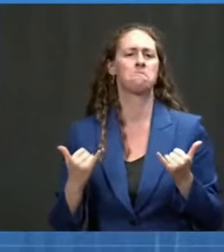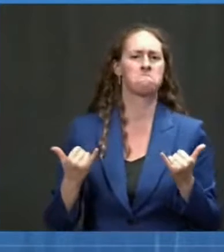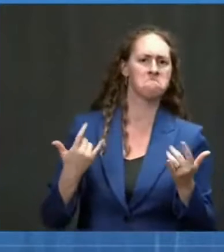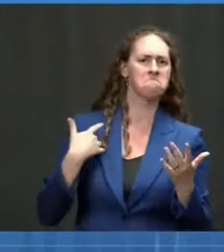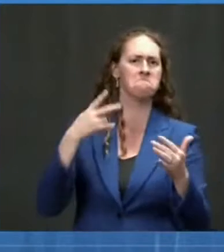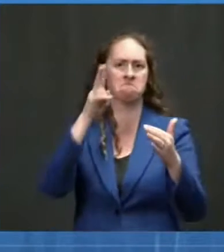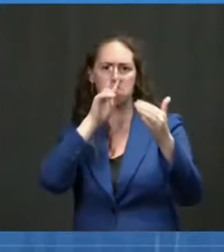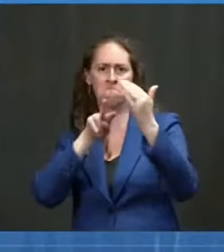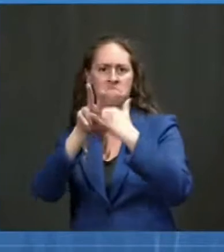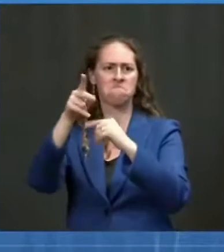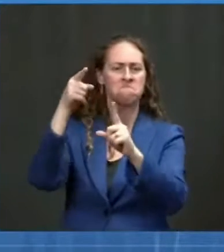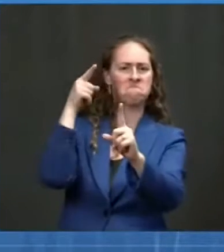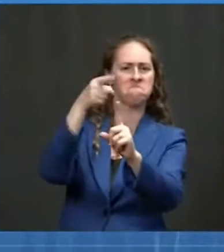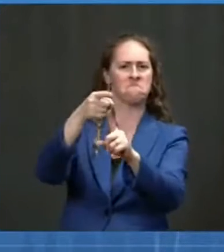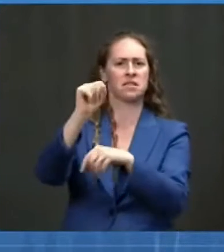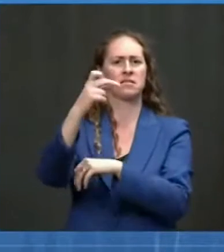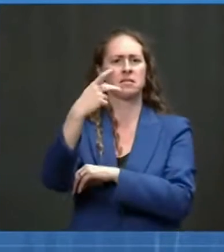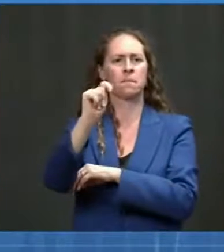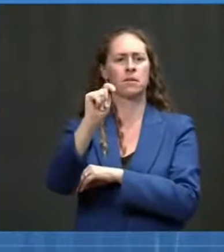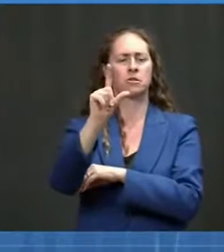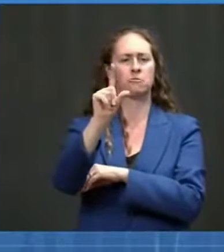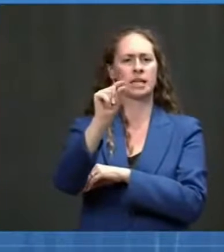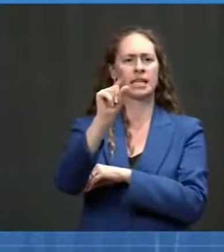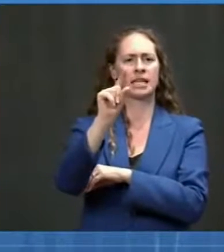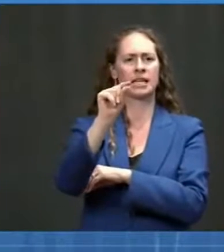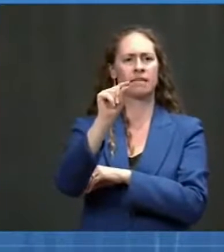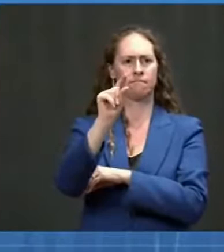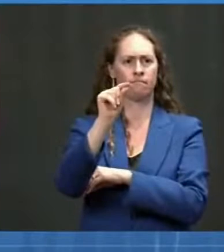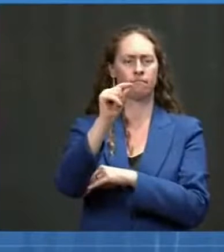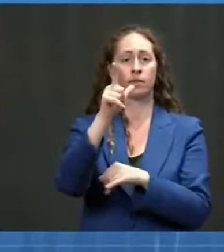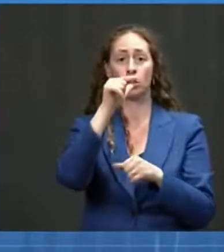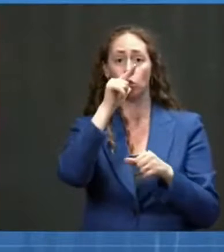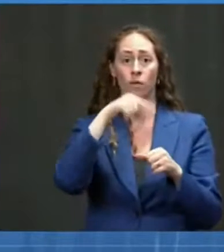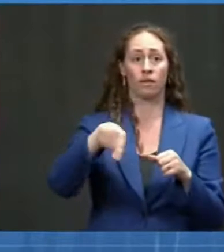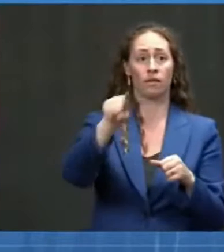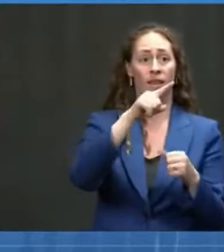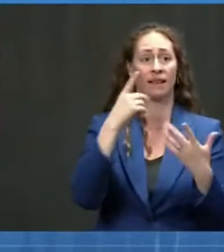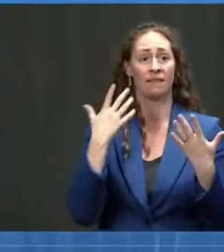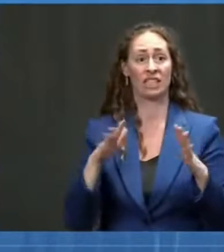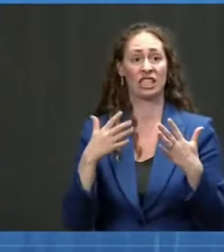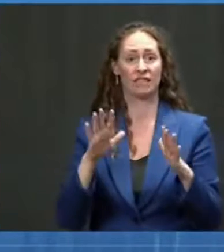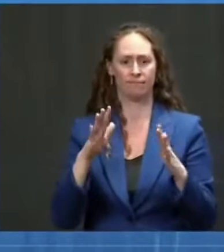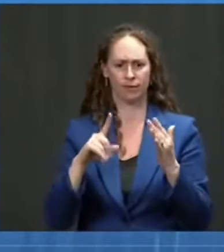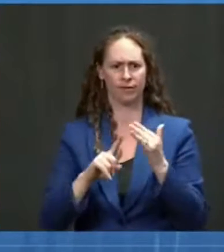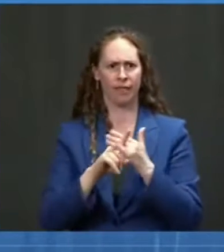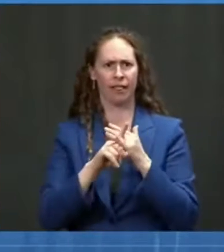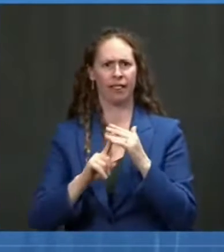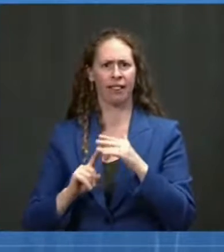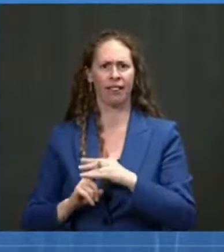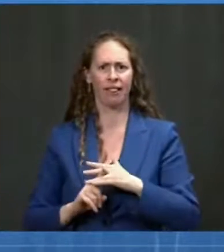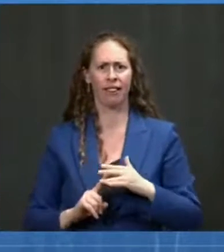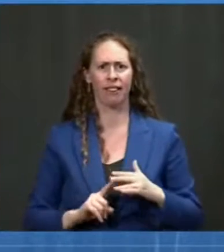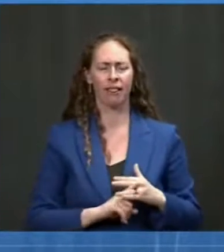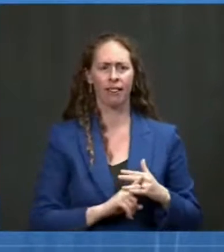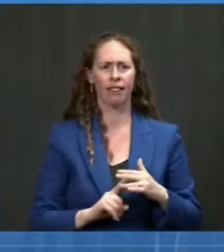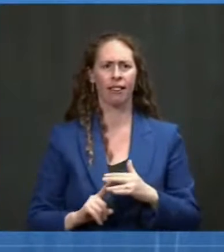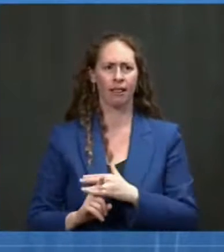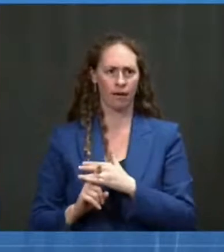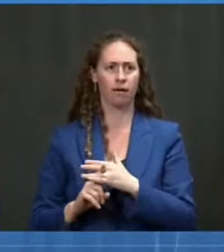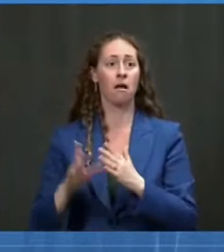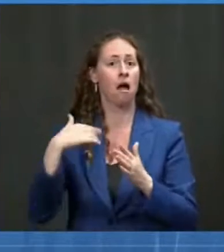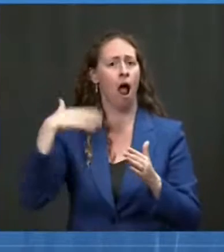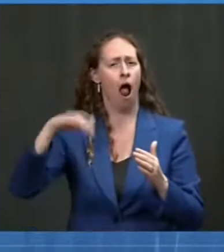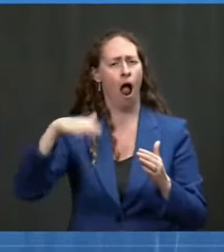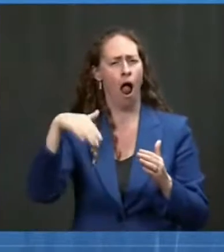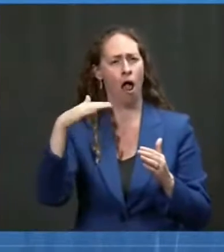20th to say, as we are following symptomatic infection is waning, We have not yet seen that severe disease and